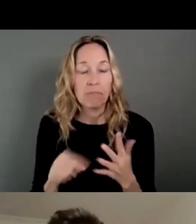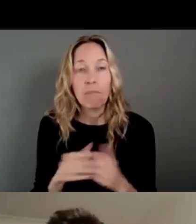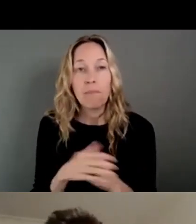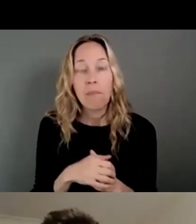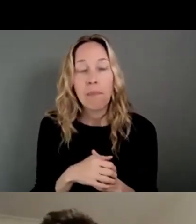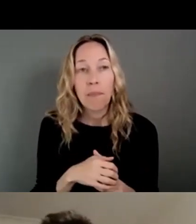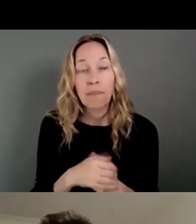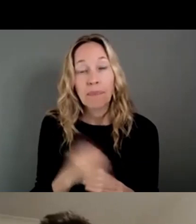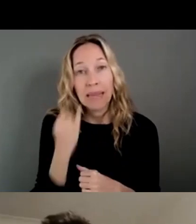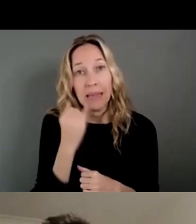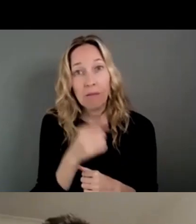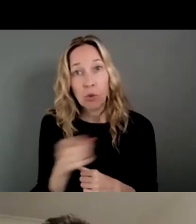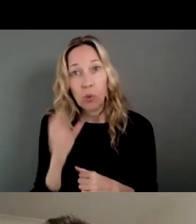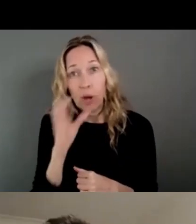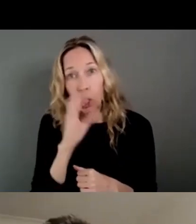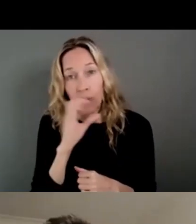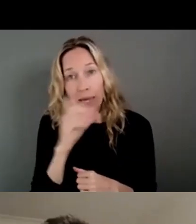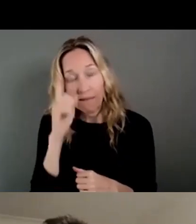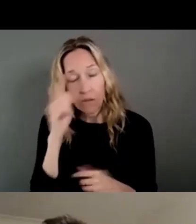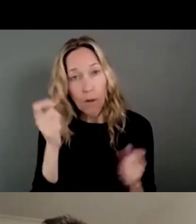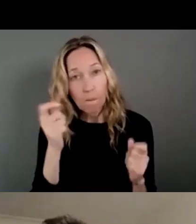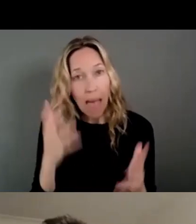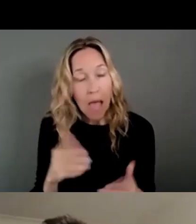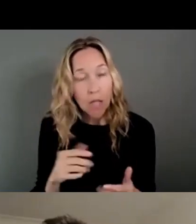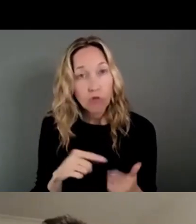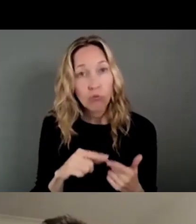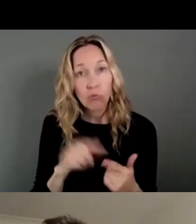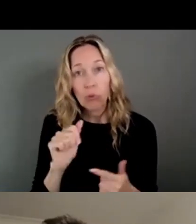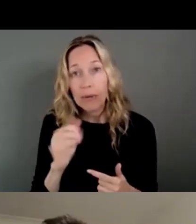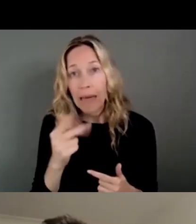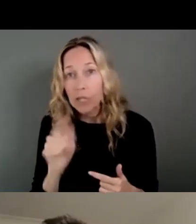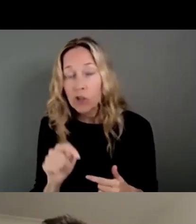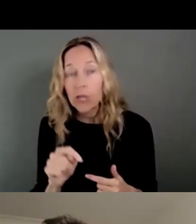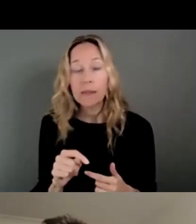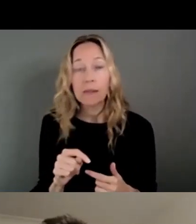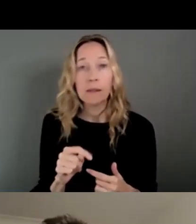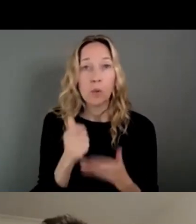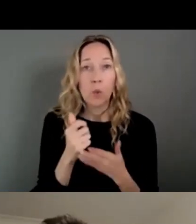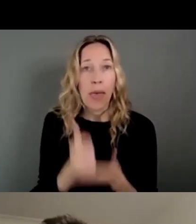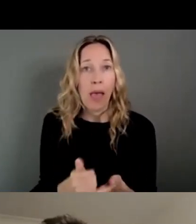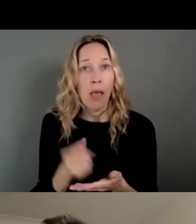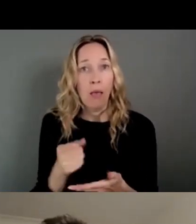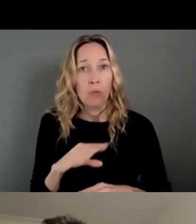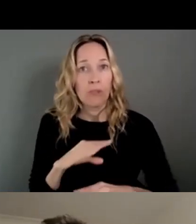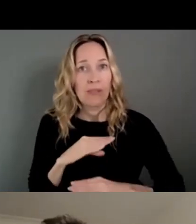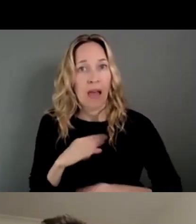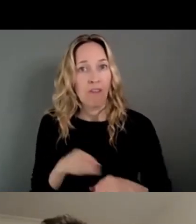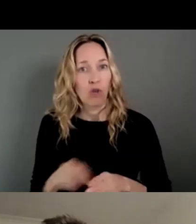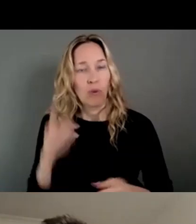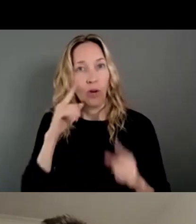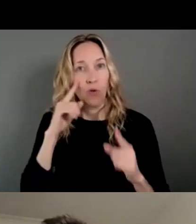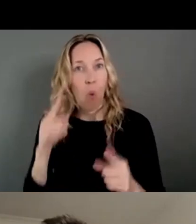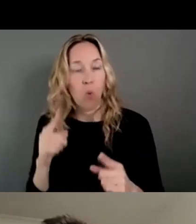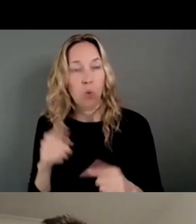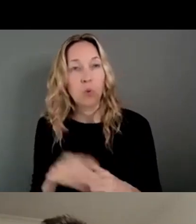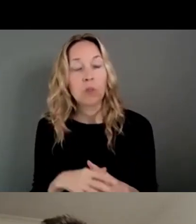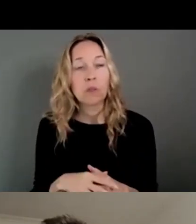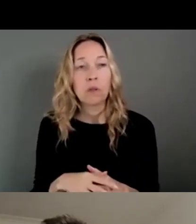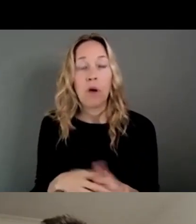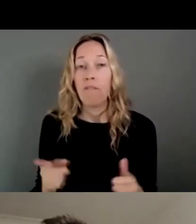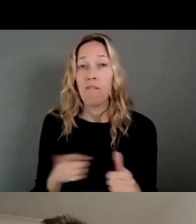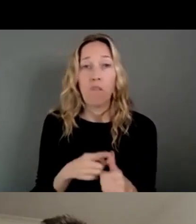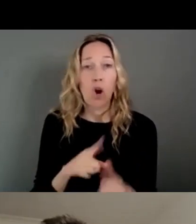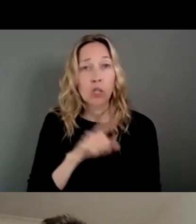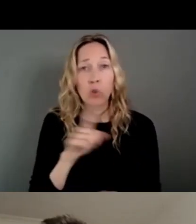a manager or an agent to fulfill your career goals, the first question I'd like for you to ask is, why are you